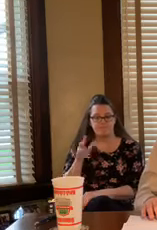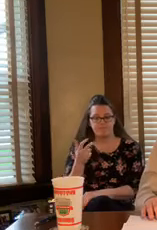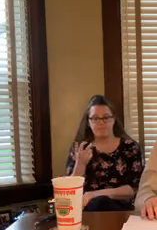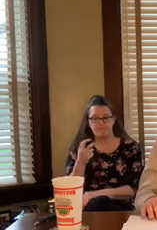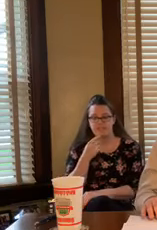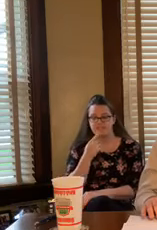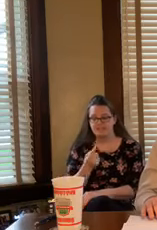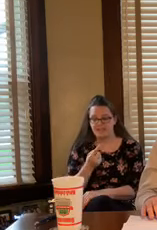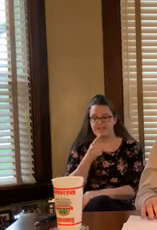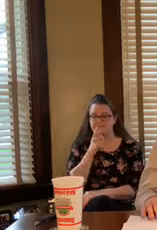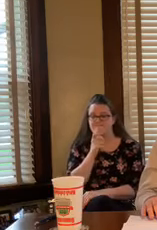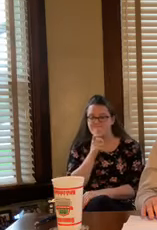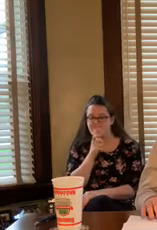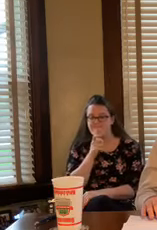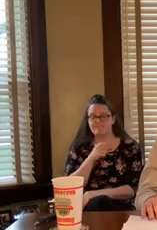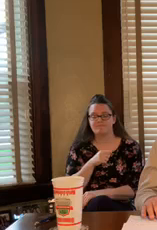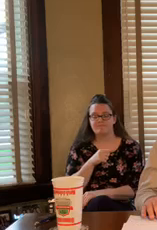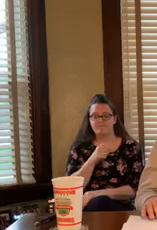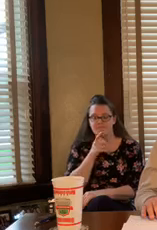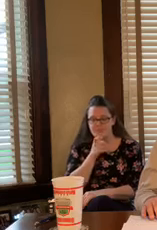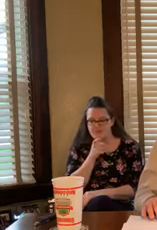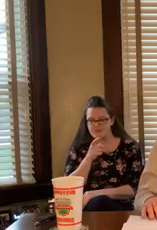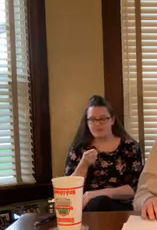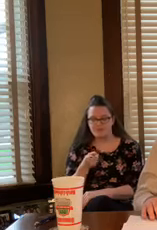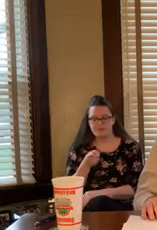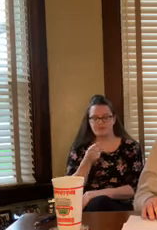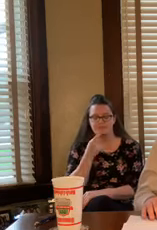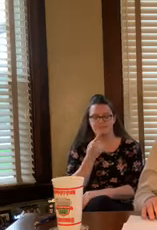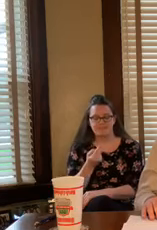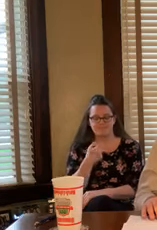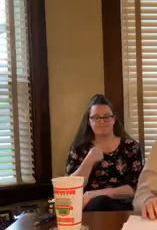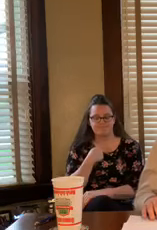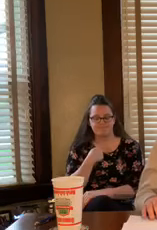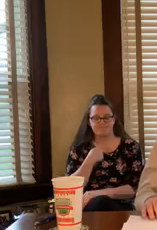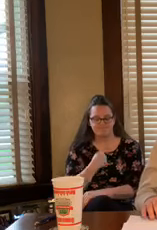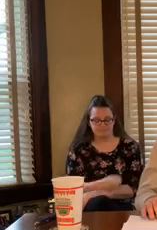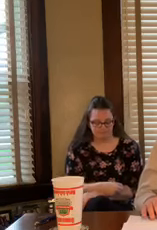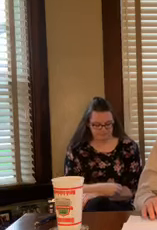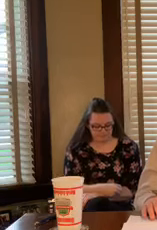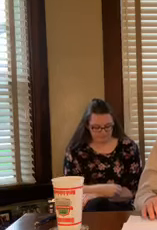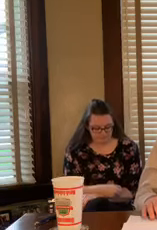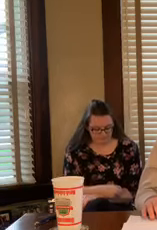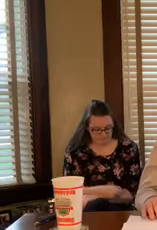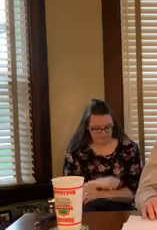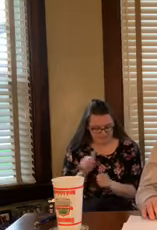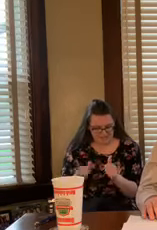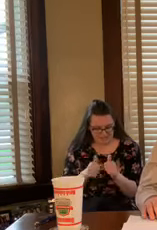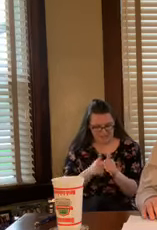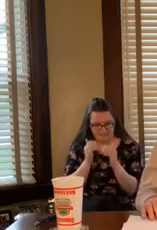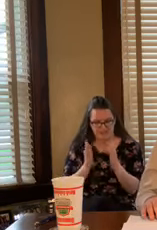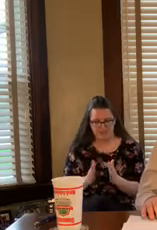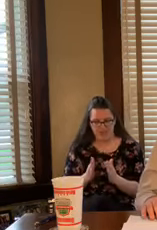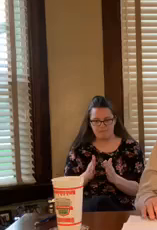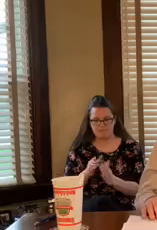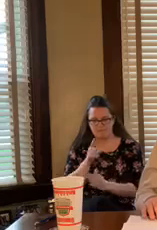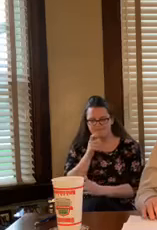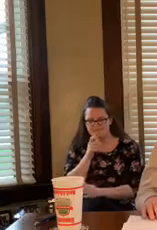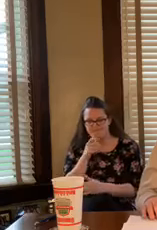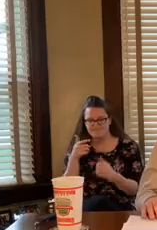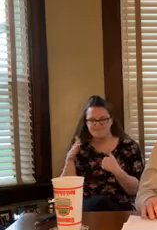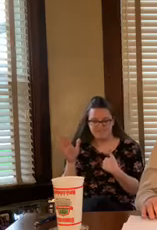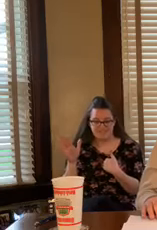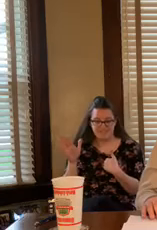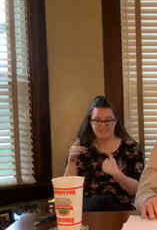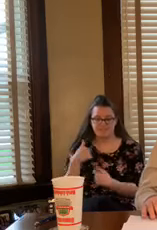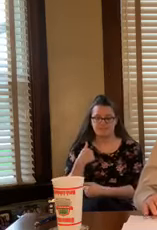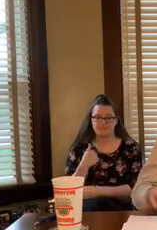ye that I am? Who do you, my disciples?" You've spent some time with me. You've been following me and